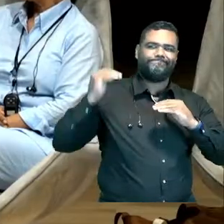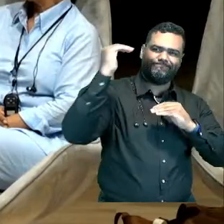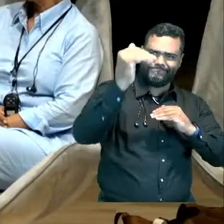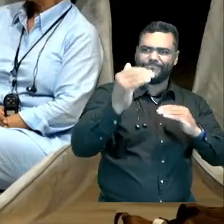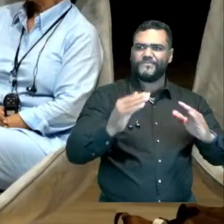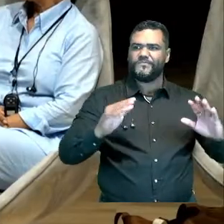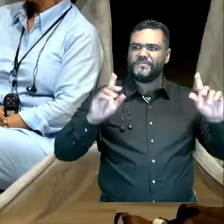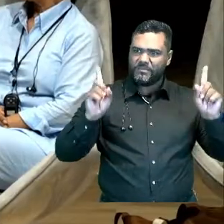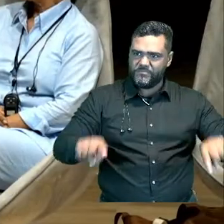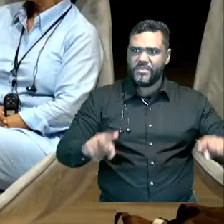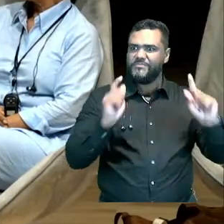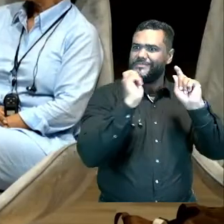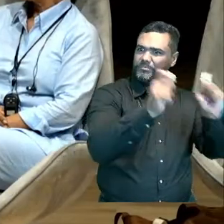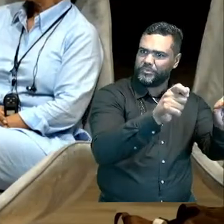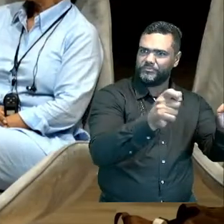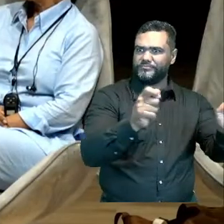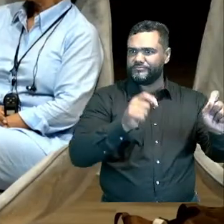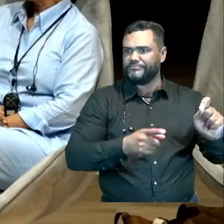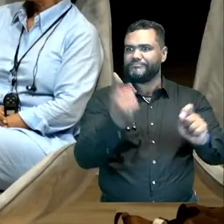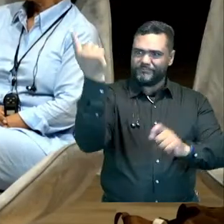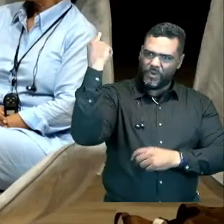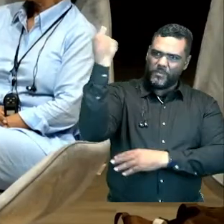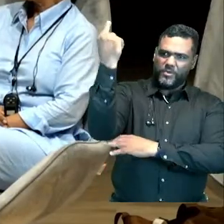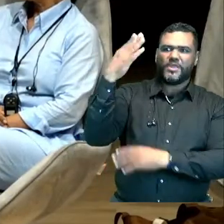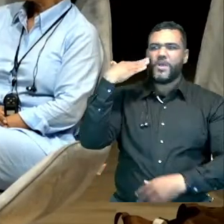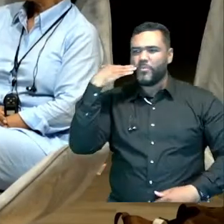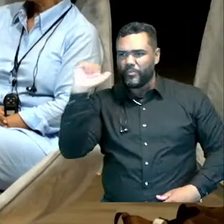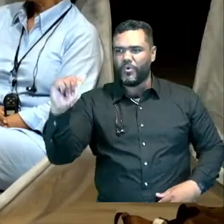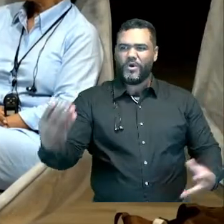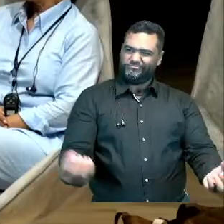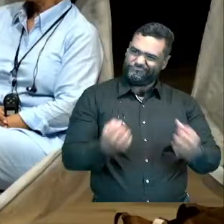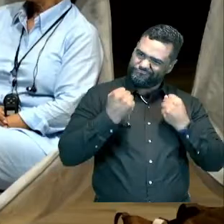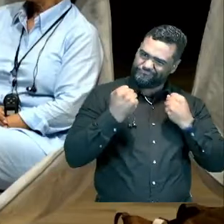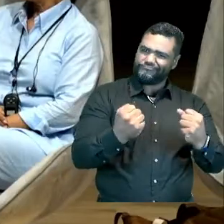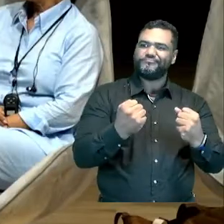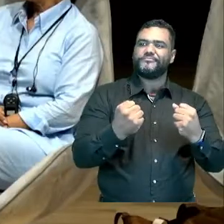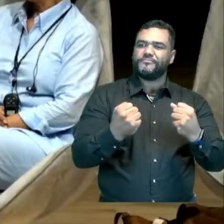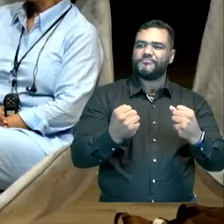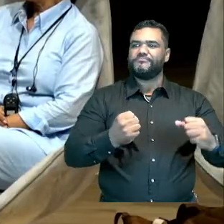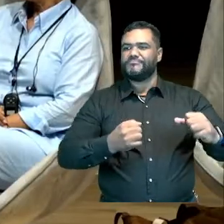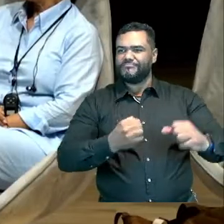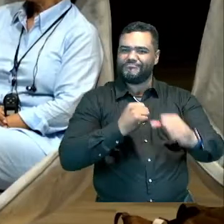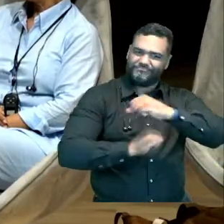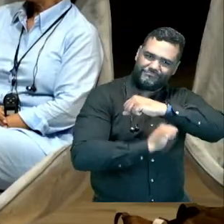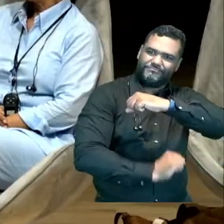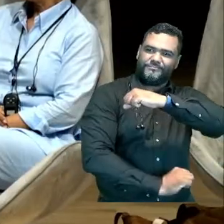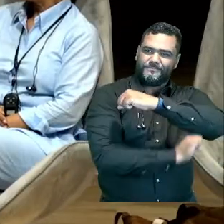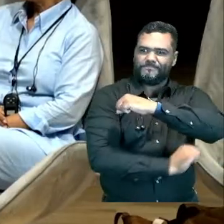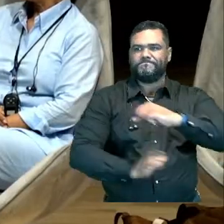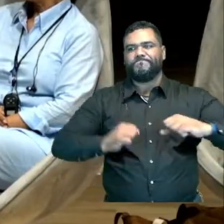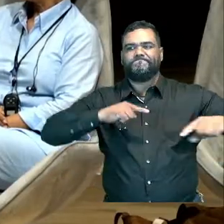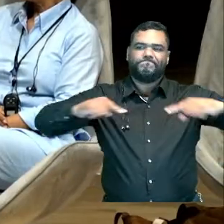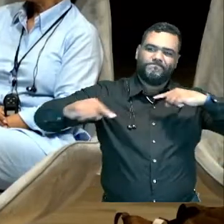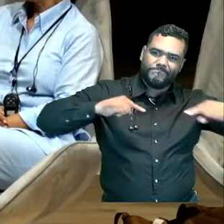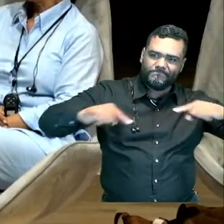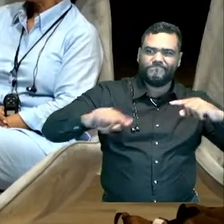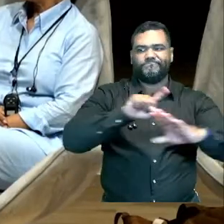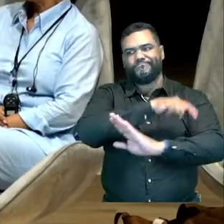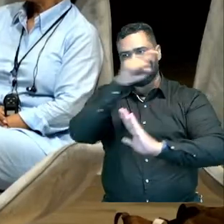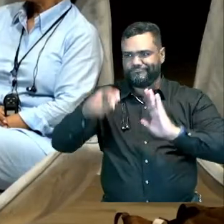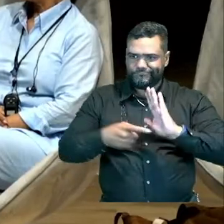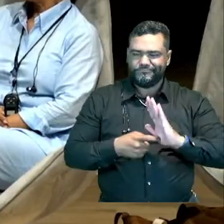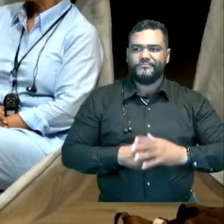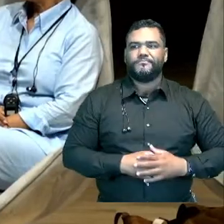policy, establishing governance structures as part of lawmaking.